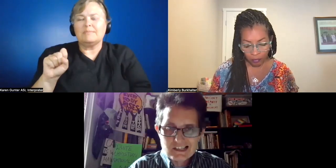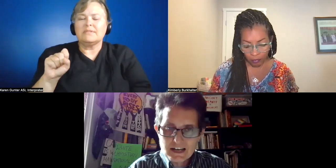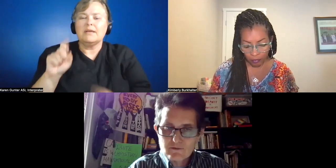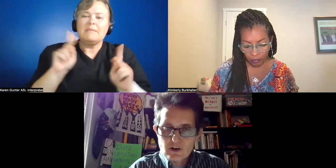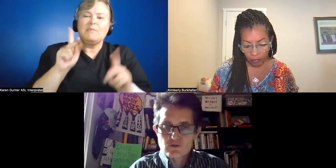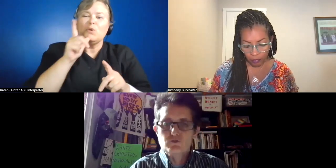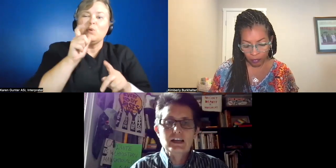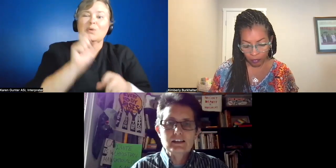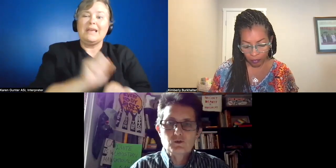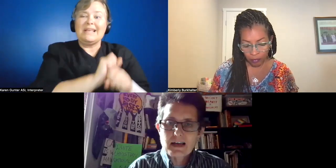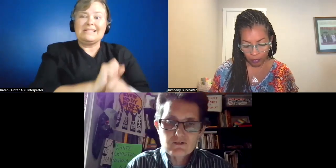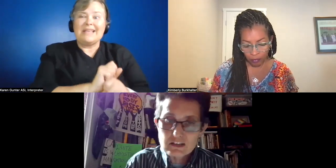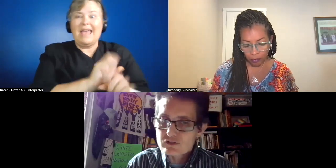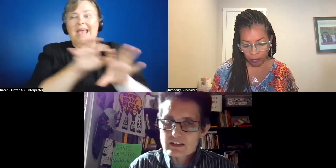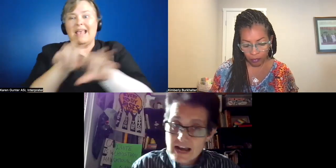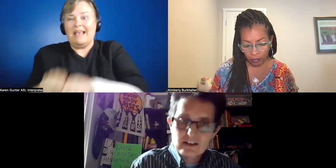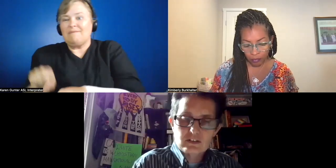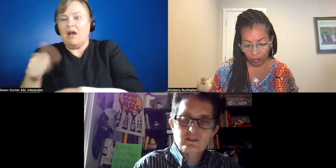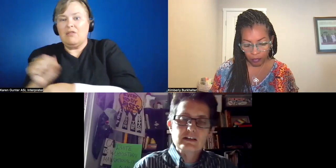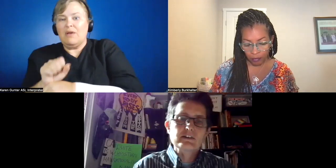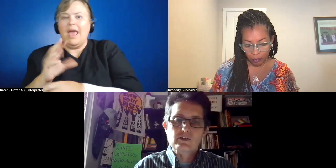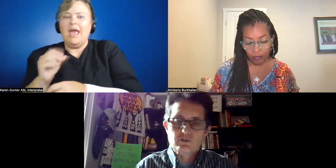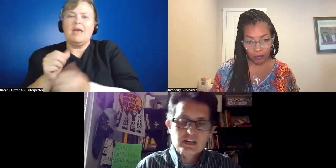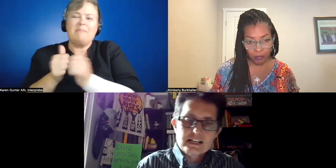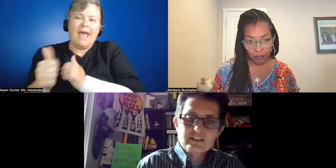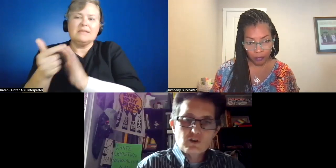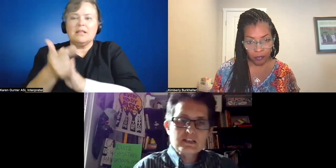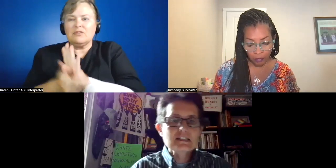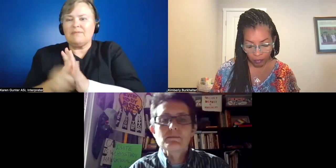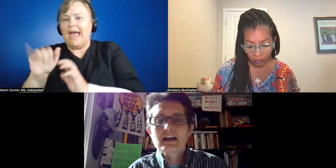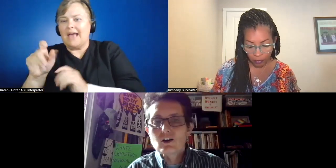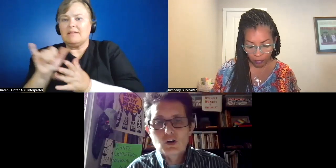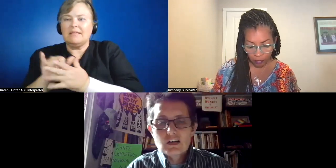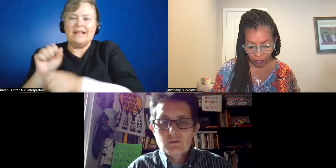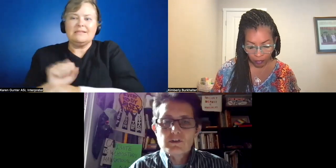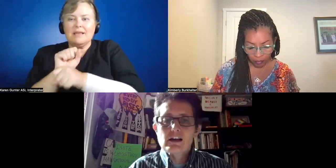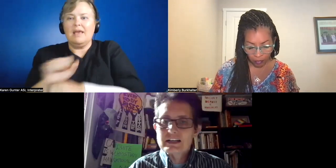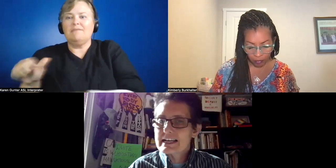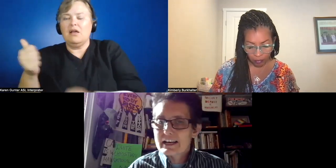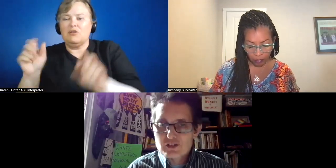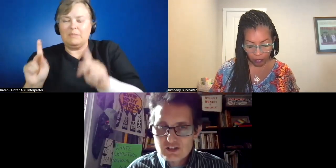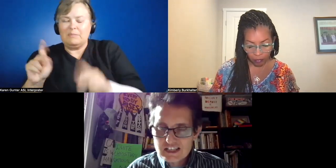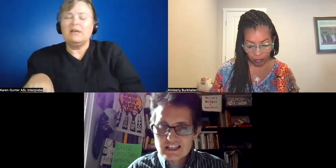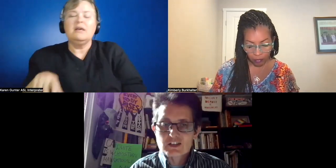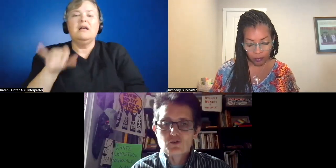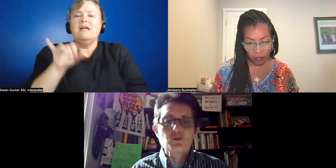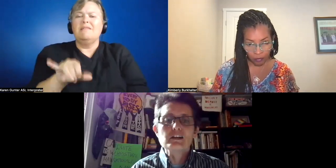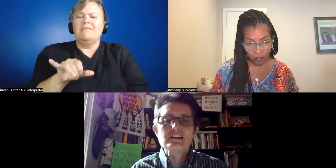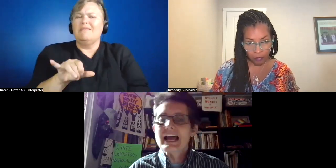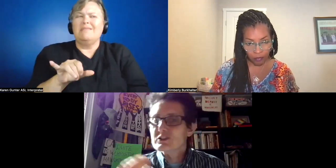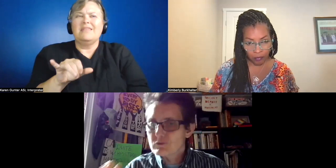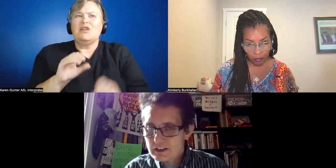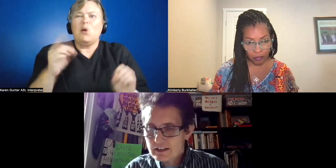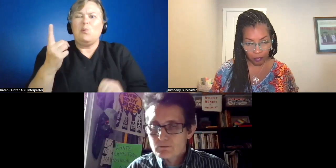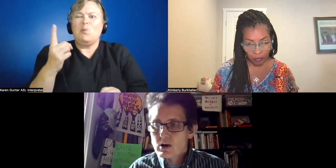who enslave others and who pass legislative acts enslaving others. That's always somehow without any agency. You know, no one